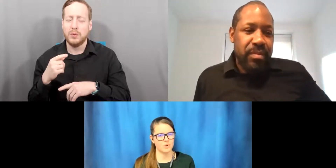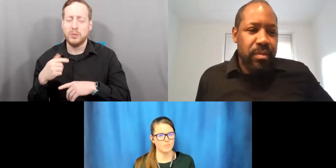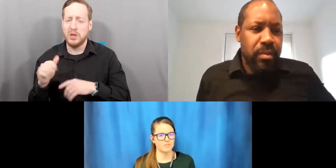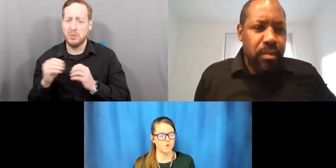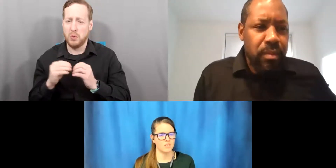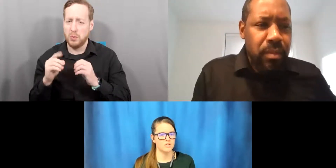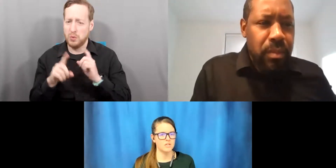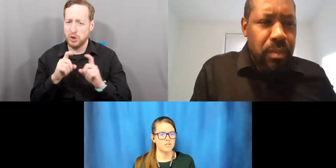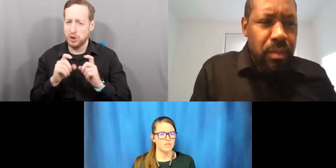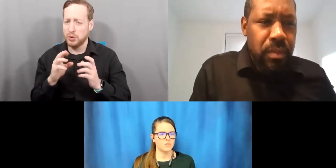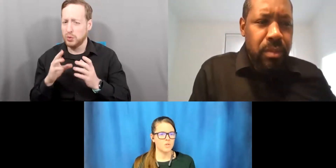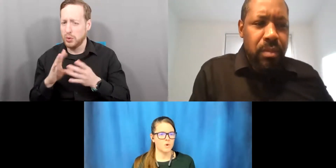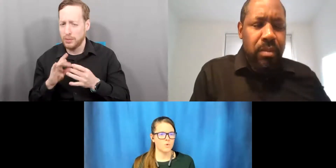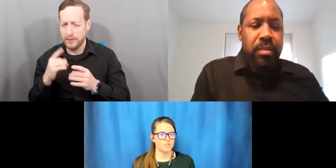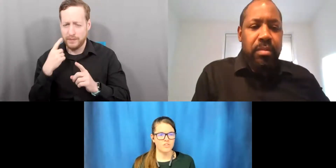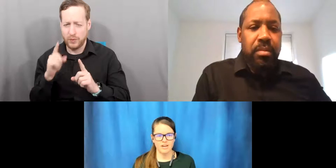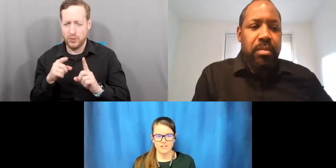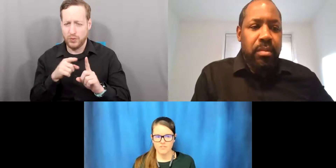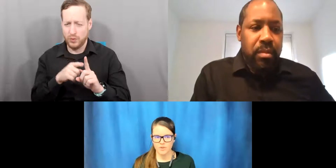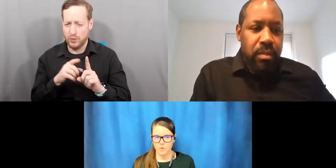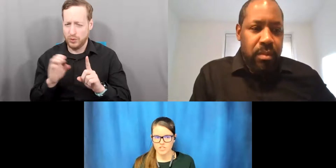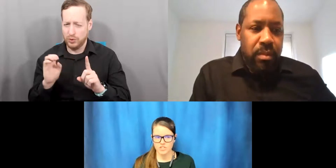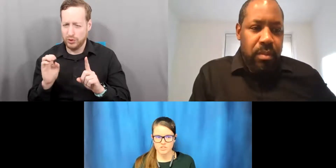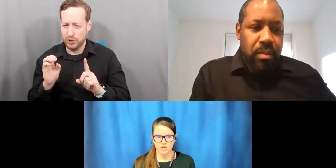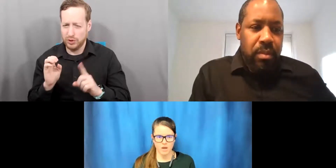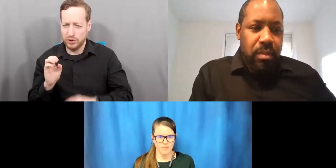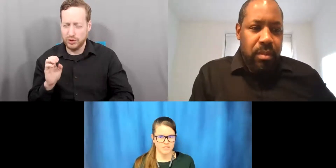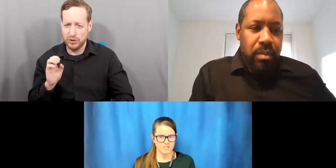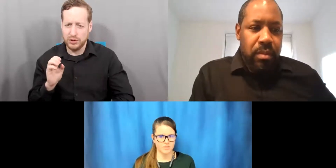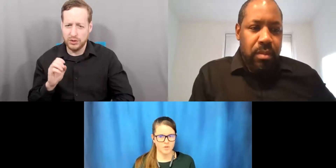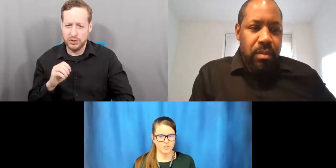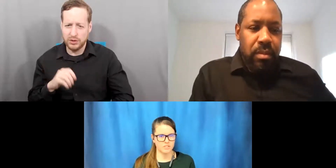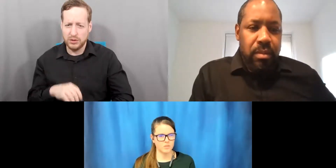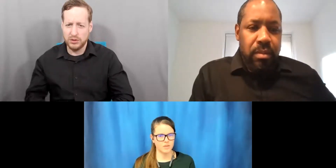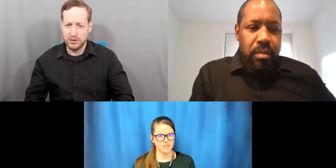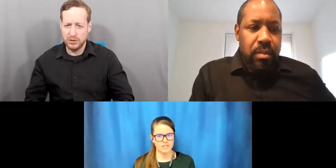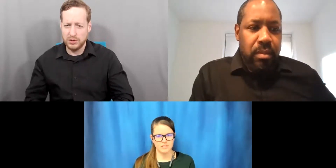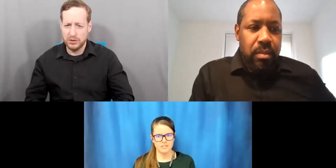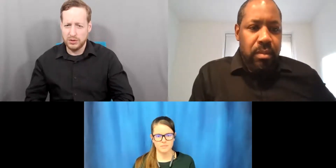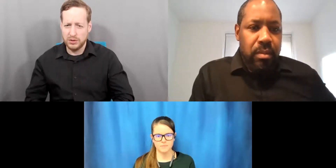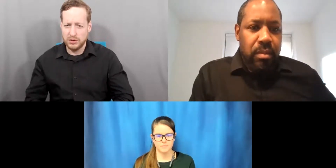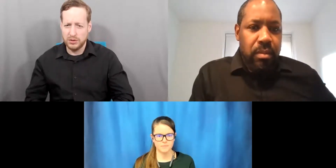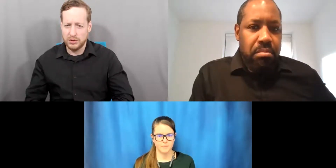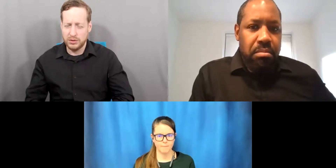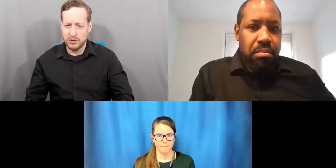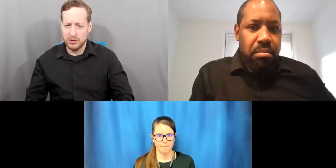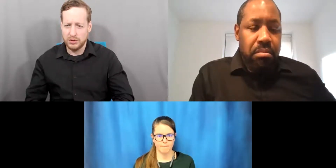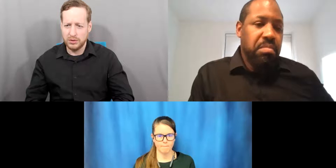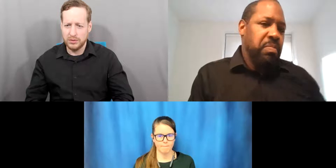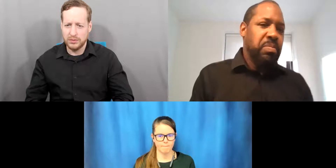the requirement of 4. So are there any further questions or comments for Ernest regarding this?